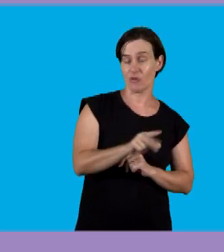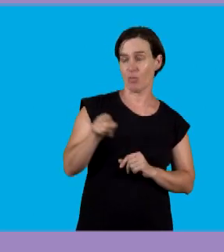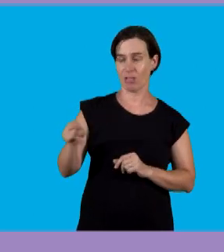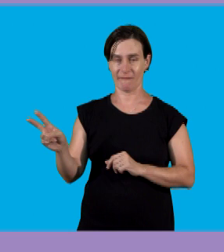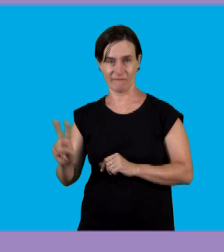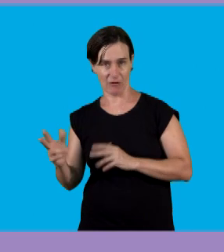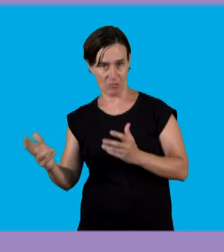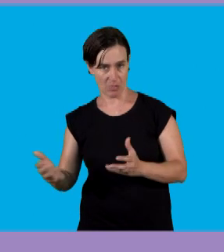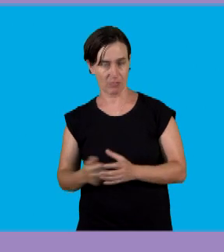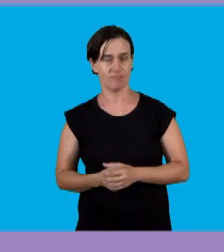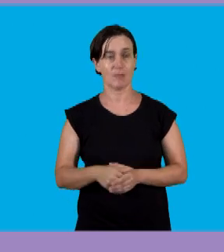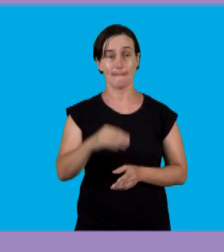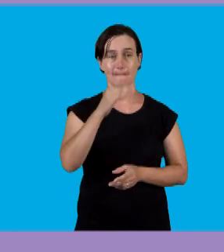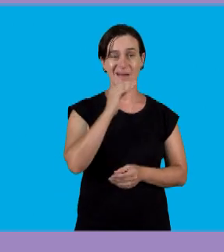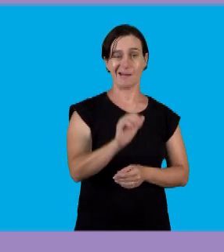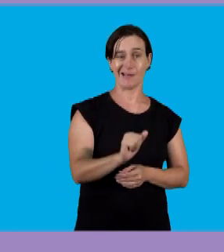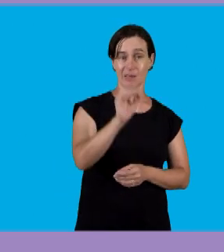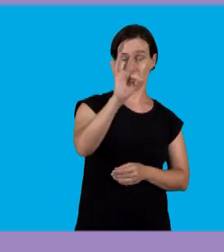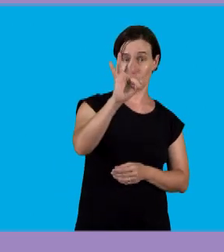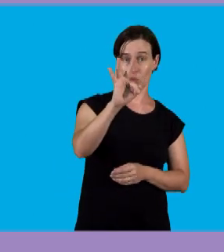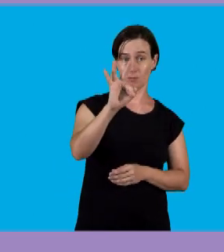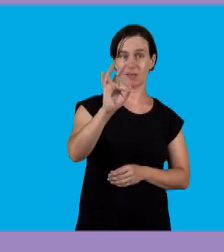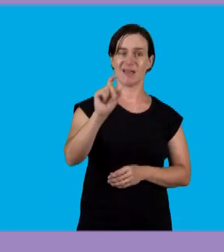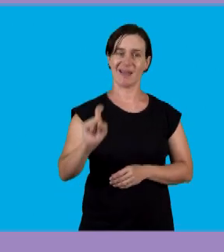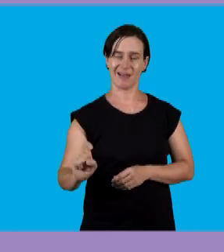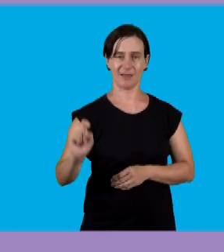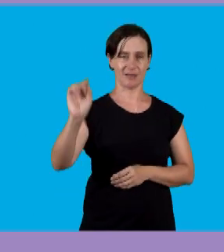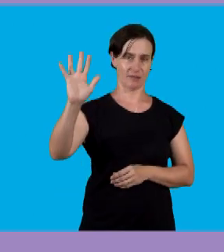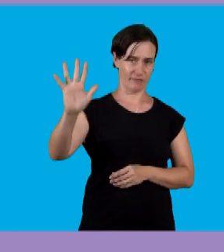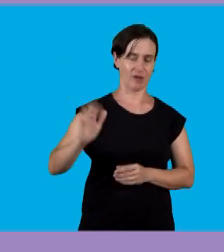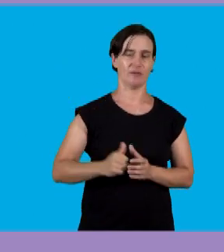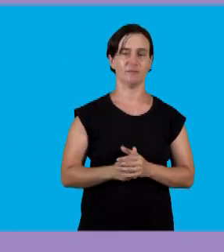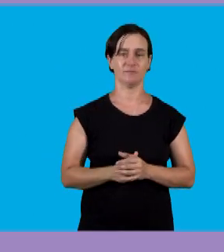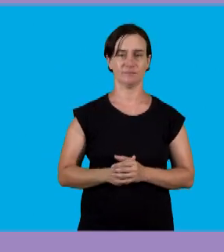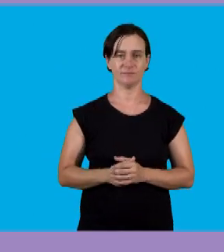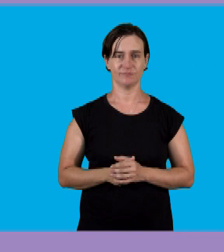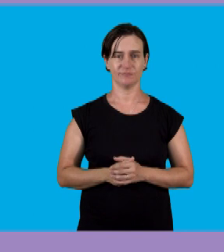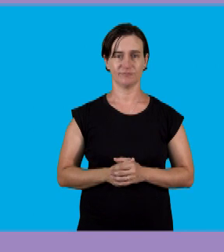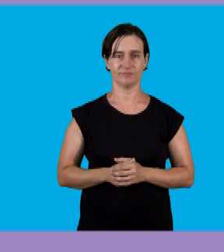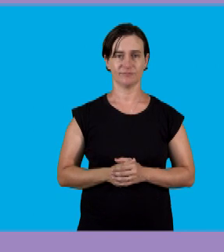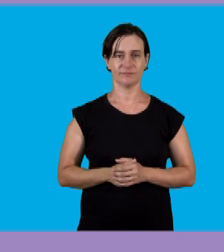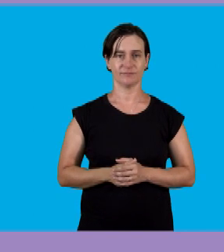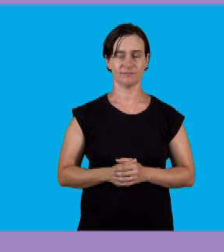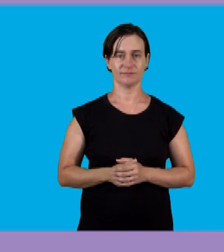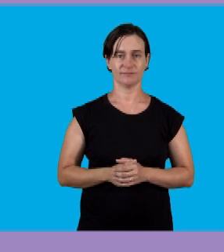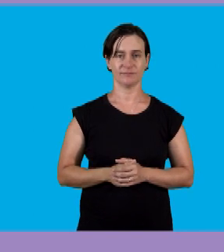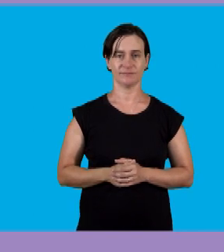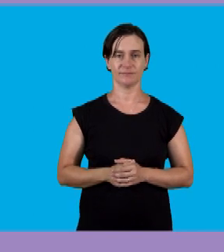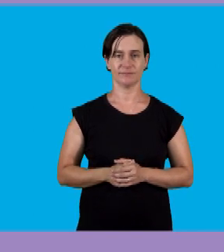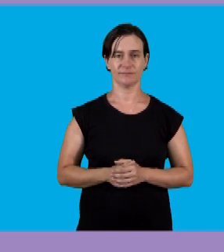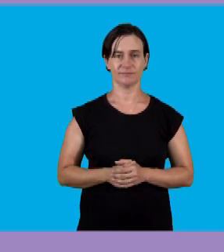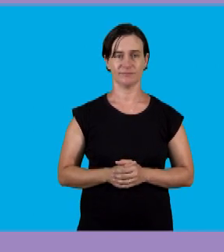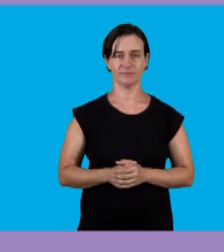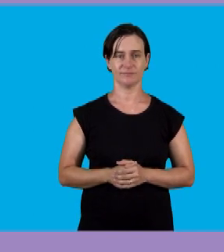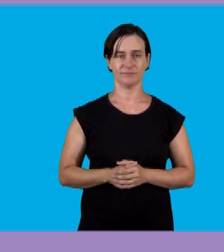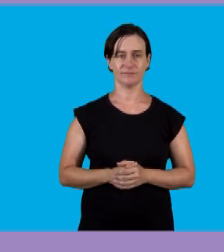variables together. So there we have the a cubed with the x exponent 5. Now we